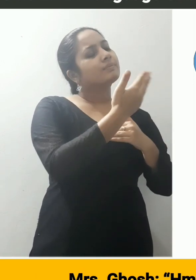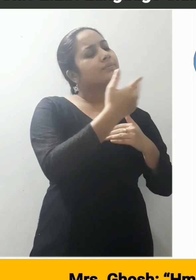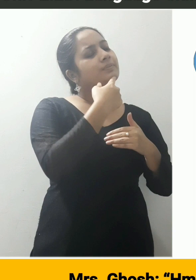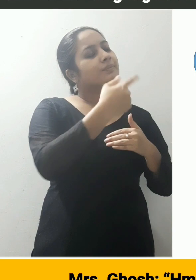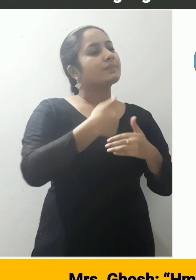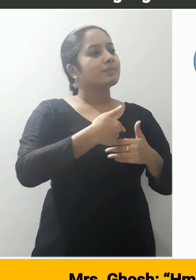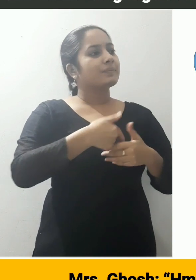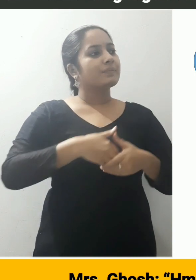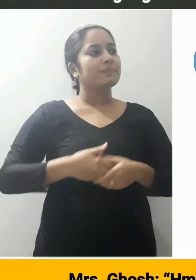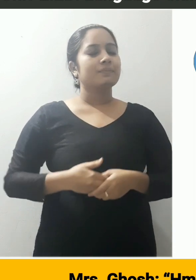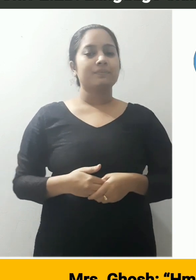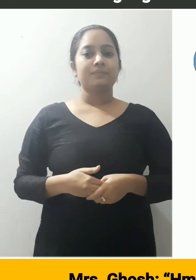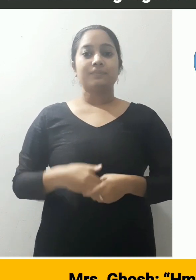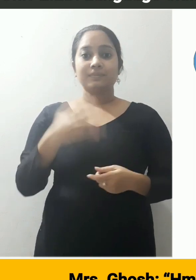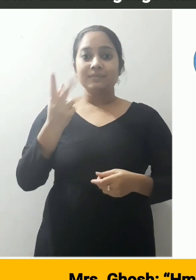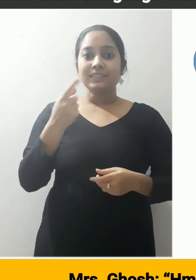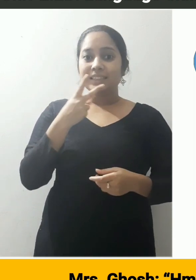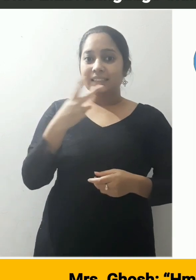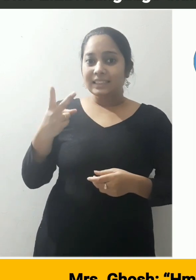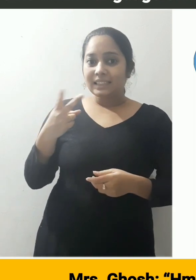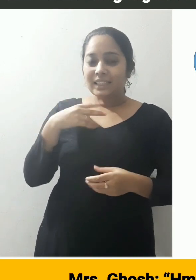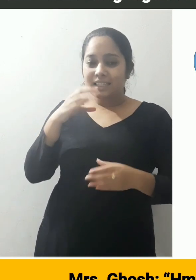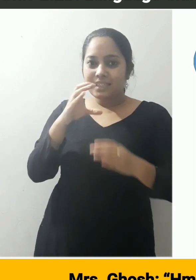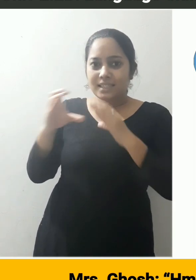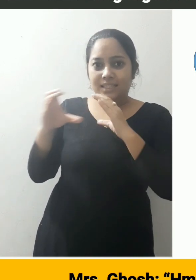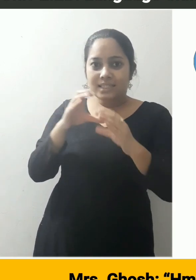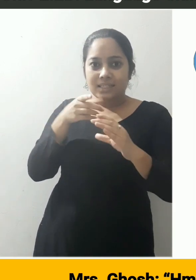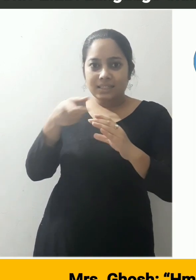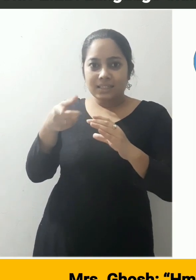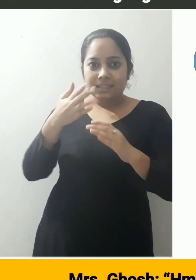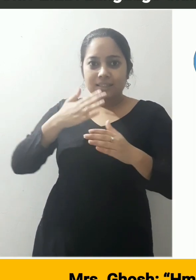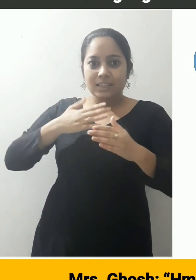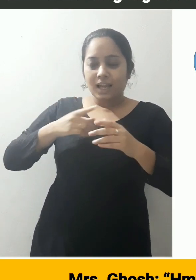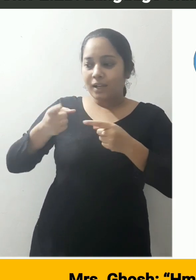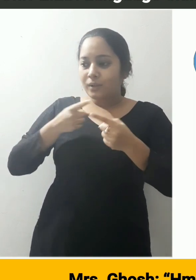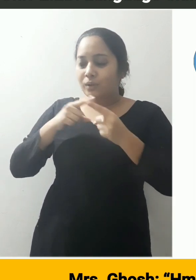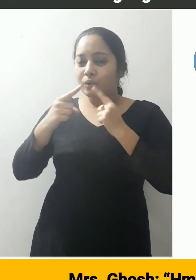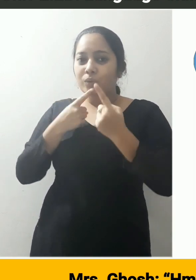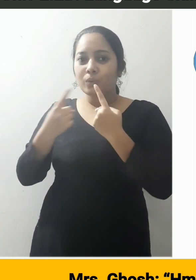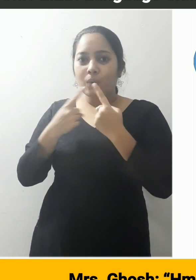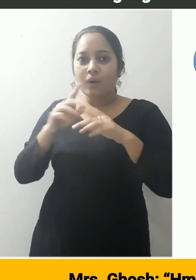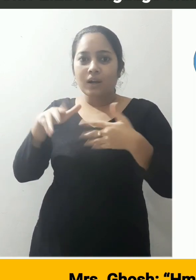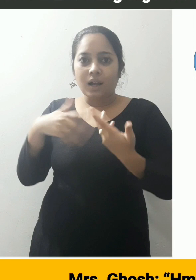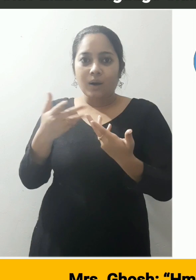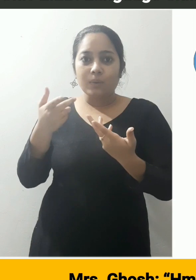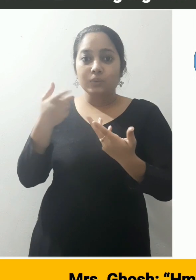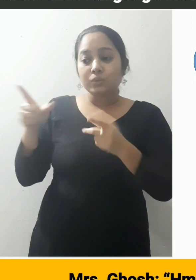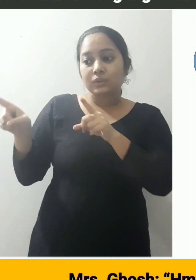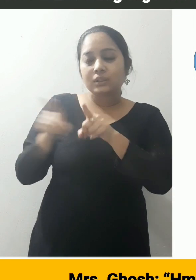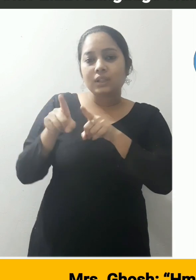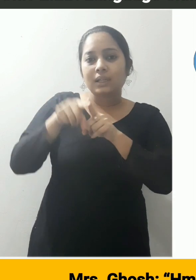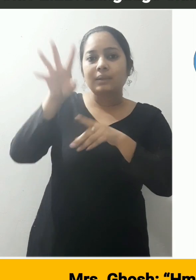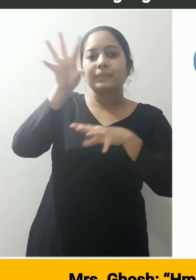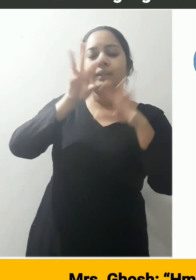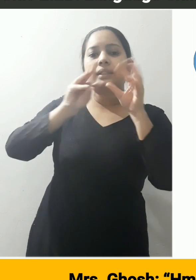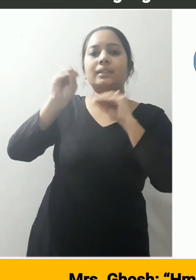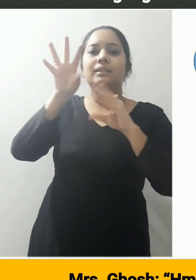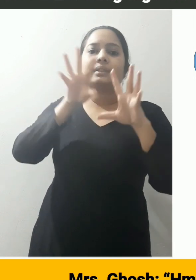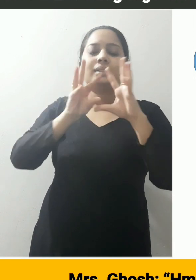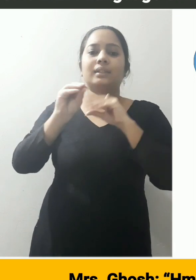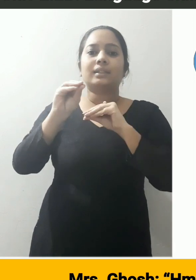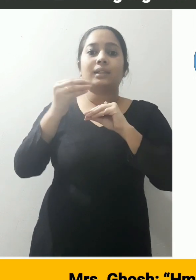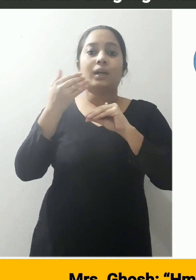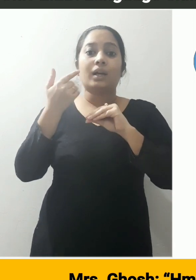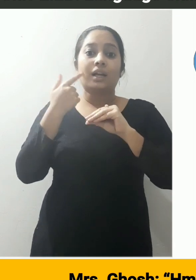Okay, tell me. If you practice these steps just as Bunty has done, you will